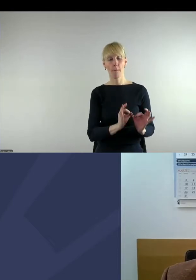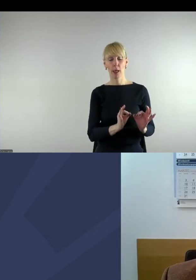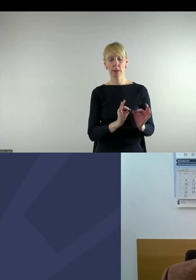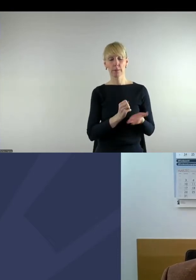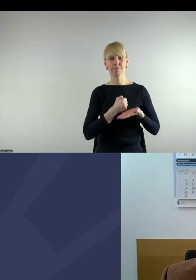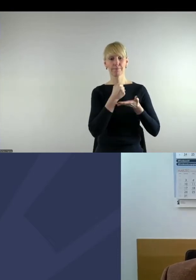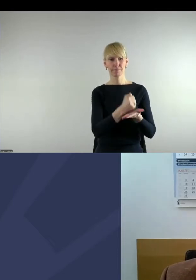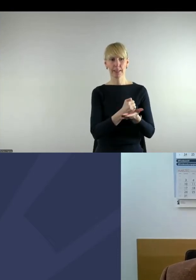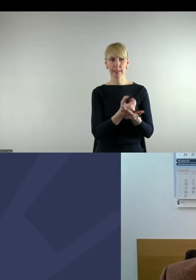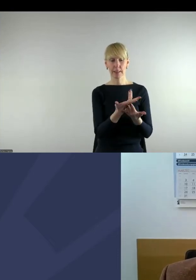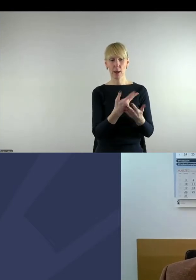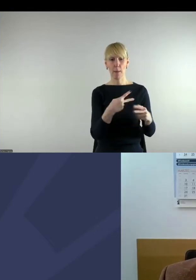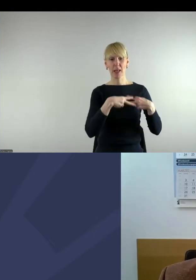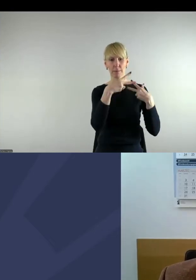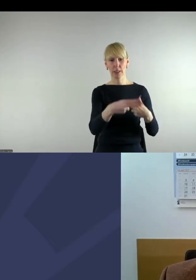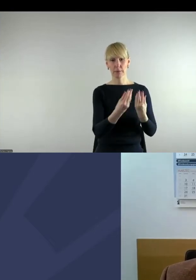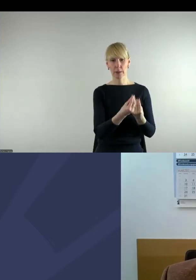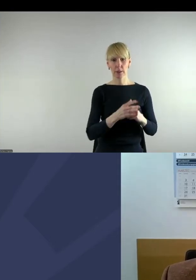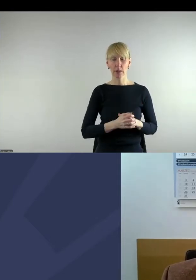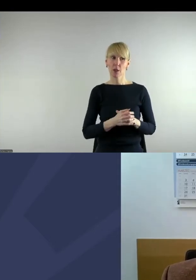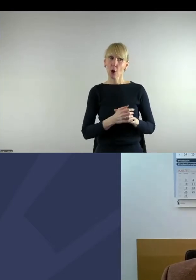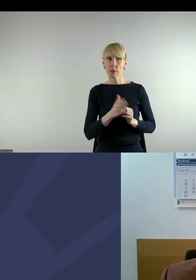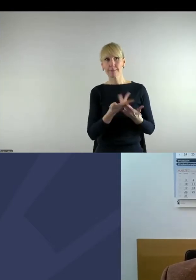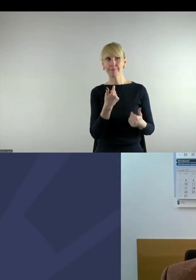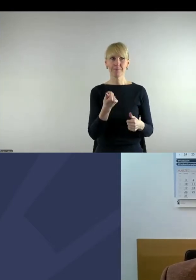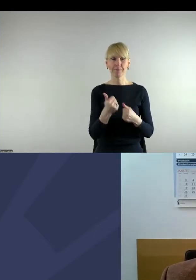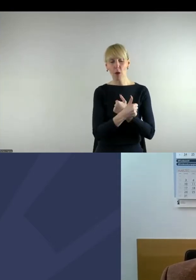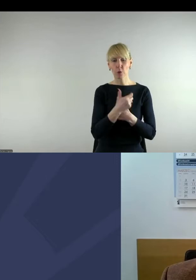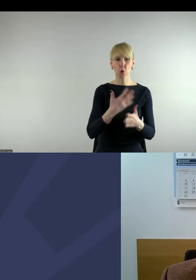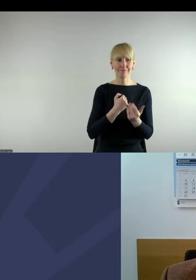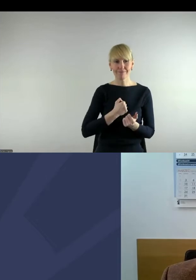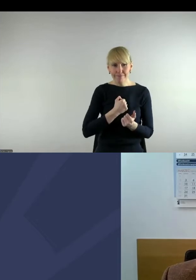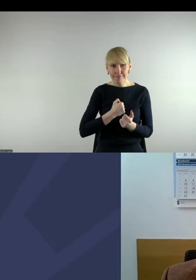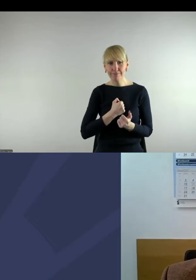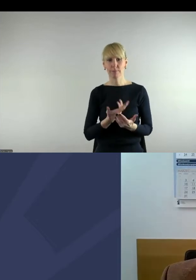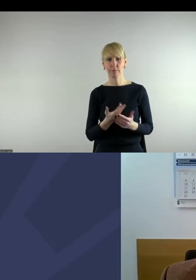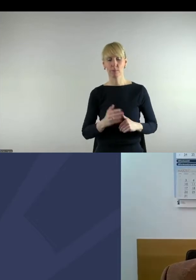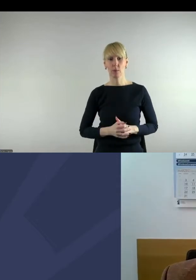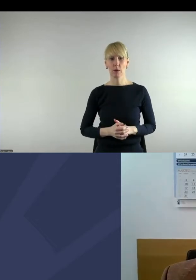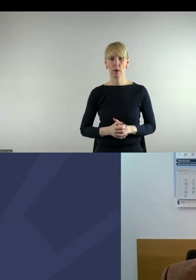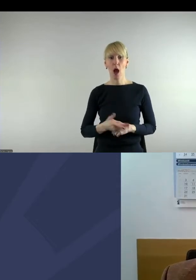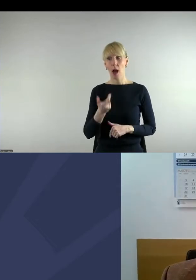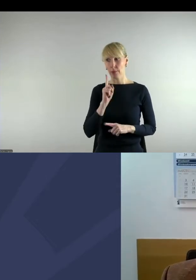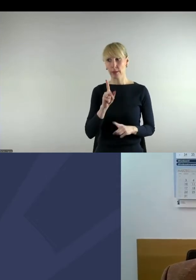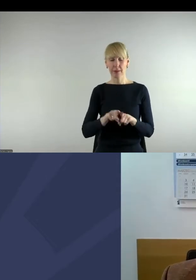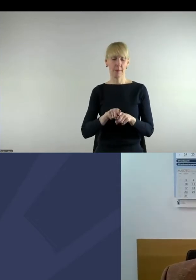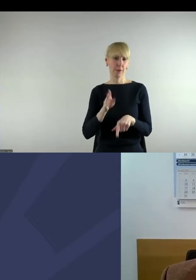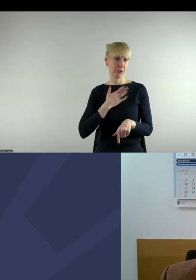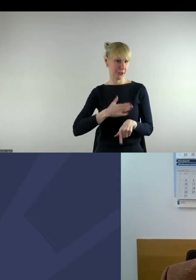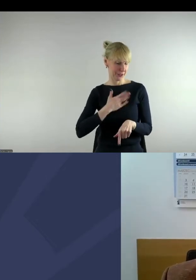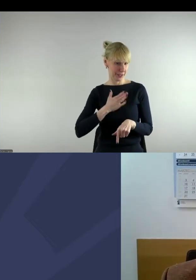the current financial perspective of Norwegian funds, which is a bit sad for me. But I'm very happy,